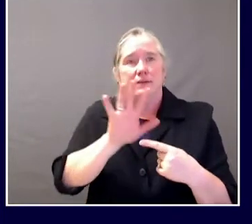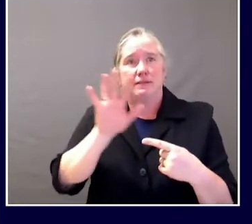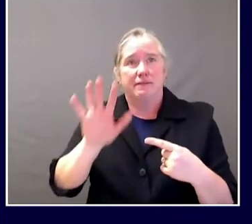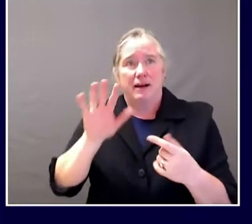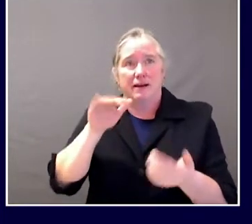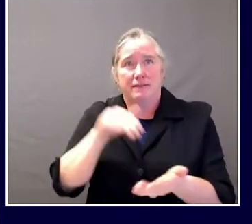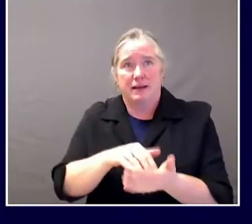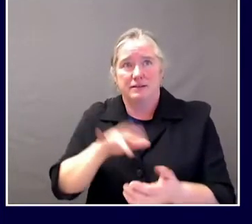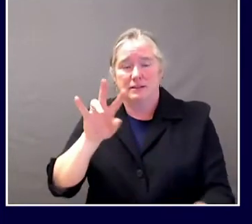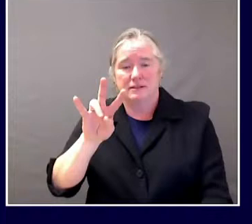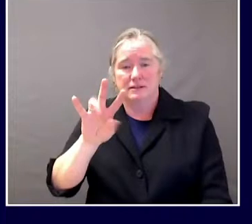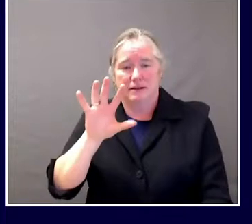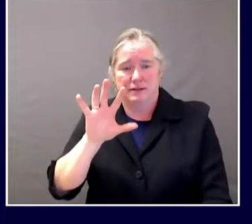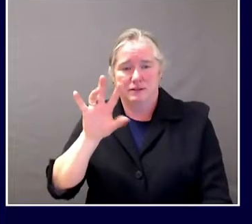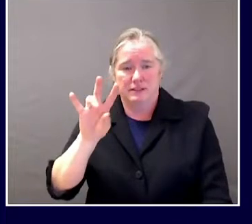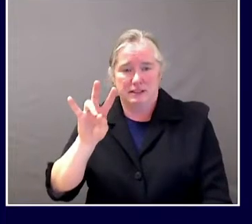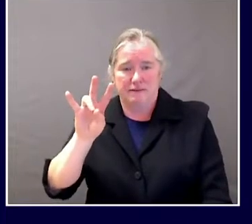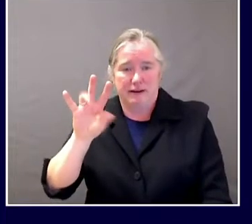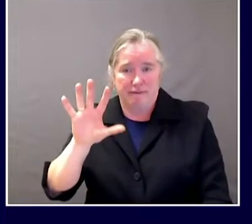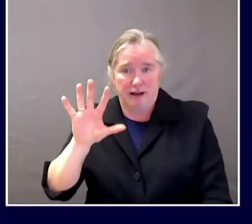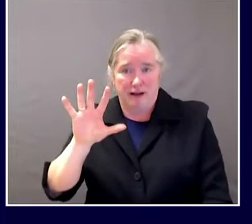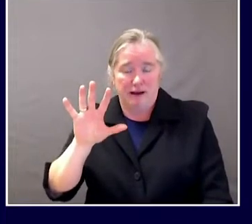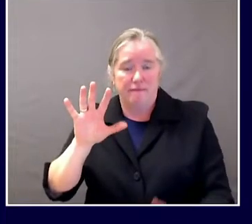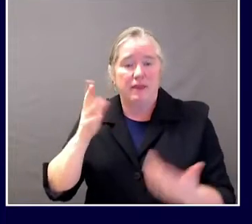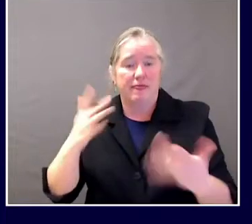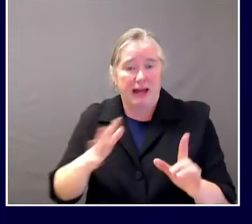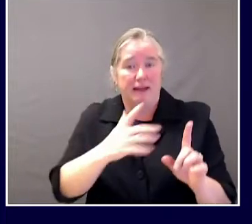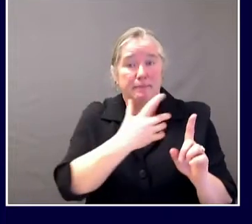55,775 doses that have been administered,